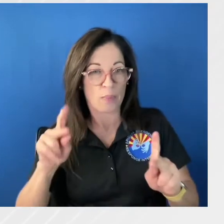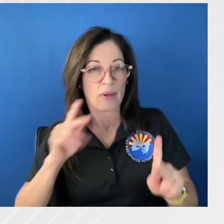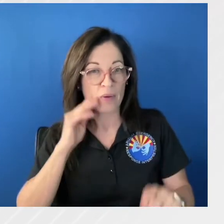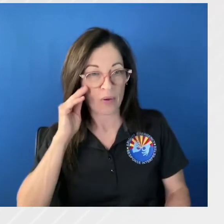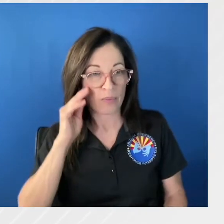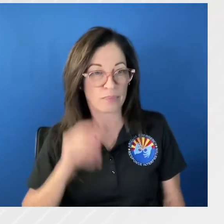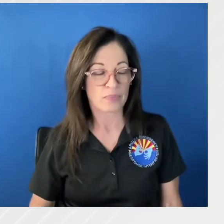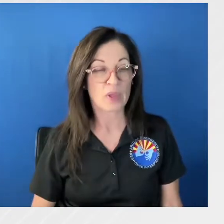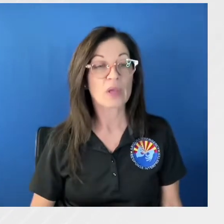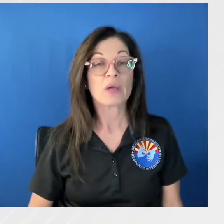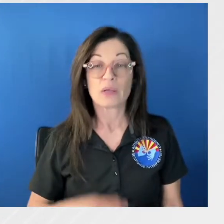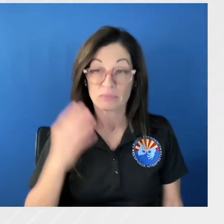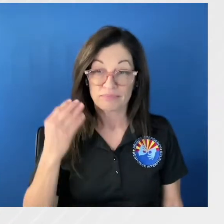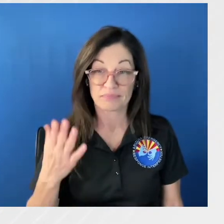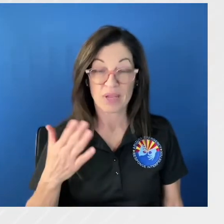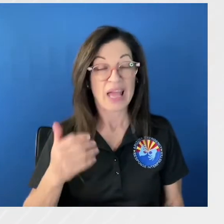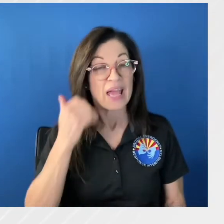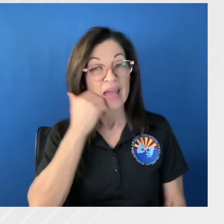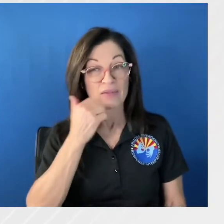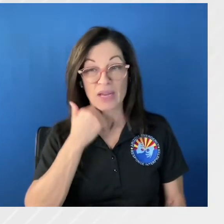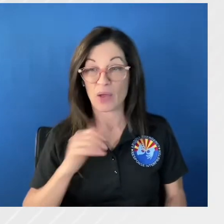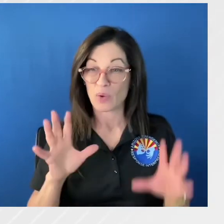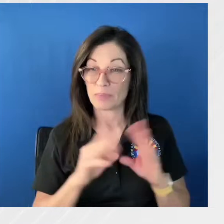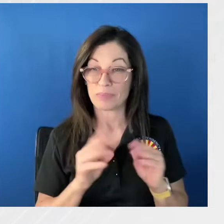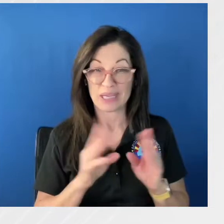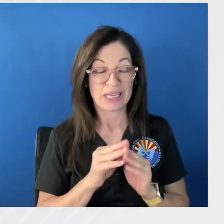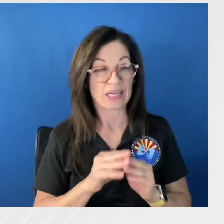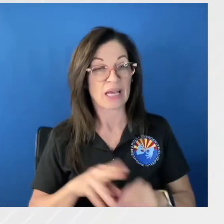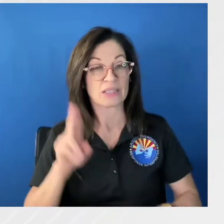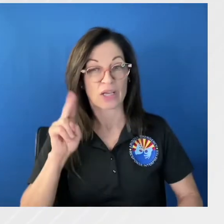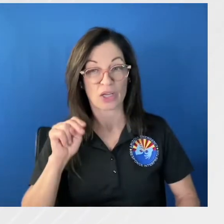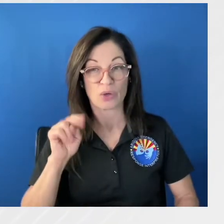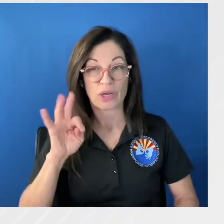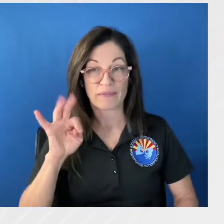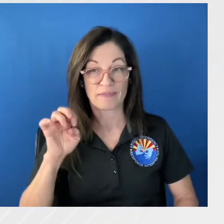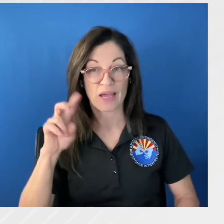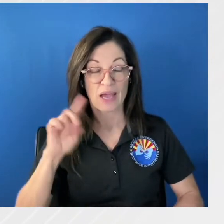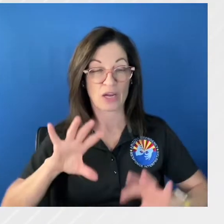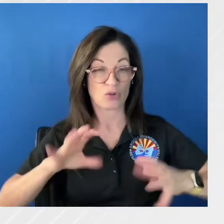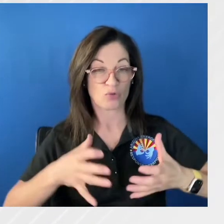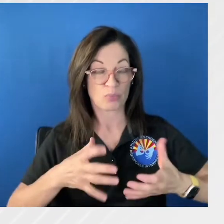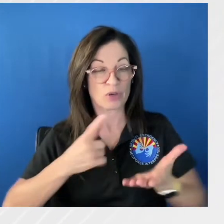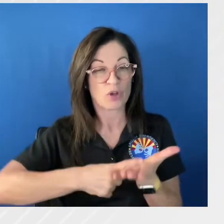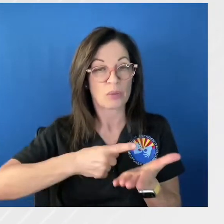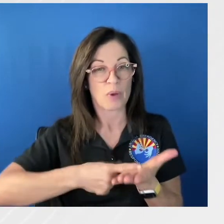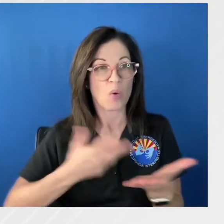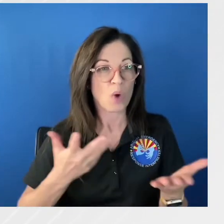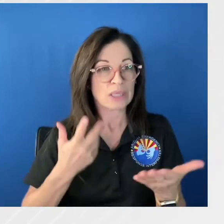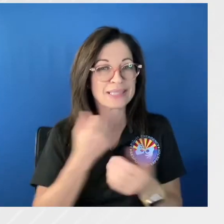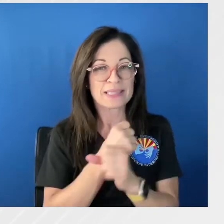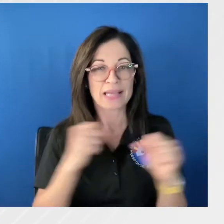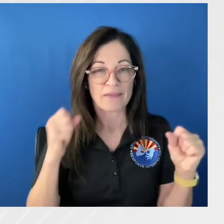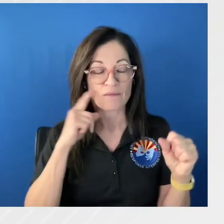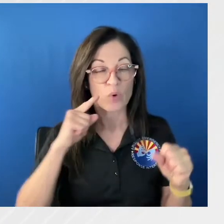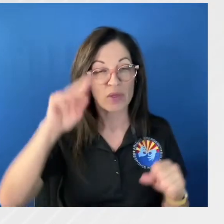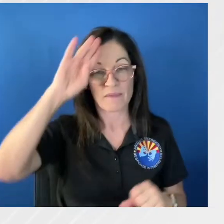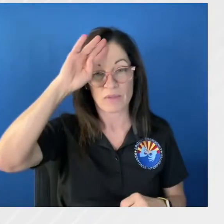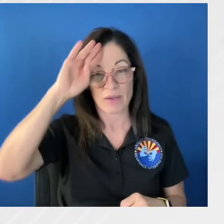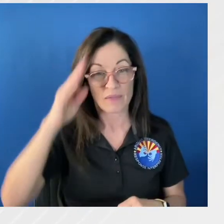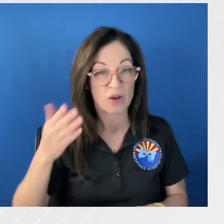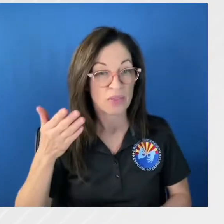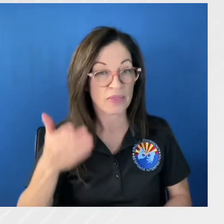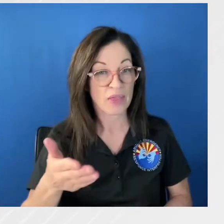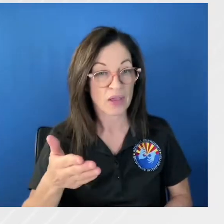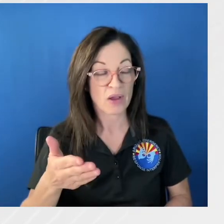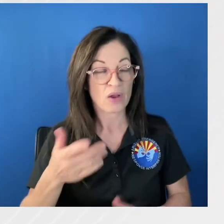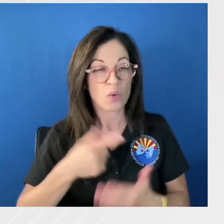meet as a unified group and talk about this and what's safe for the firefighters on the ground, what's